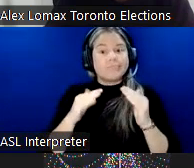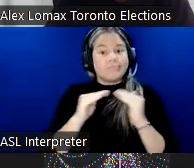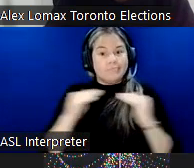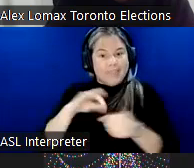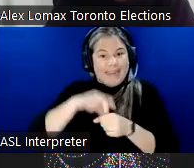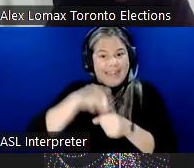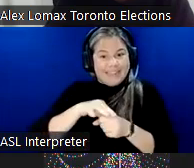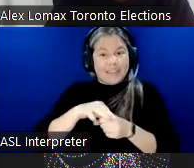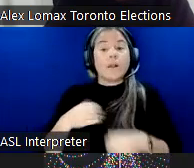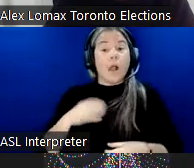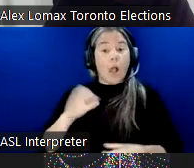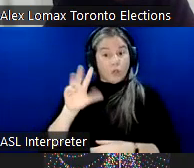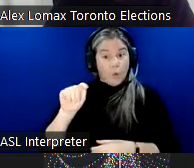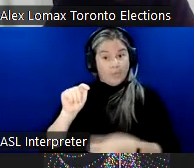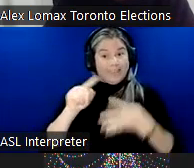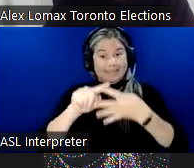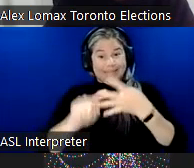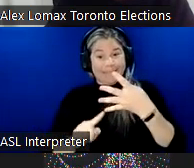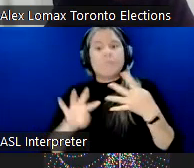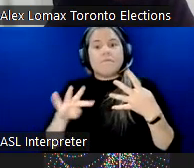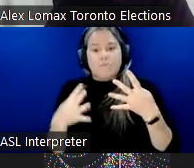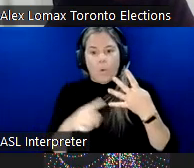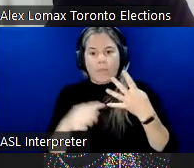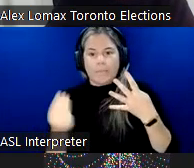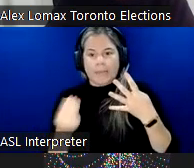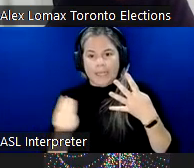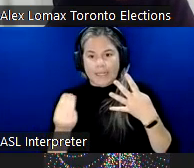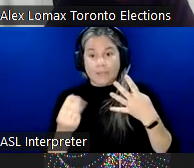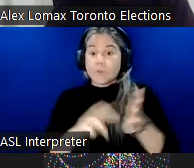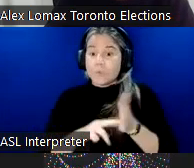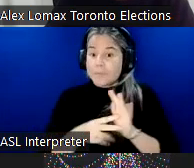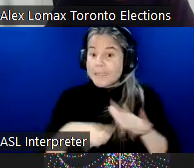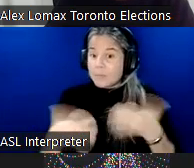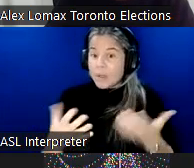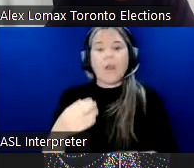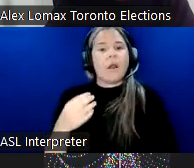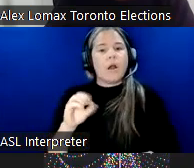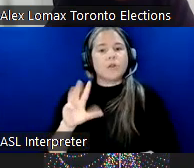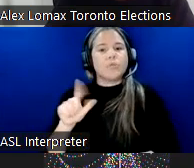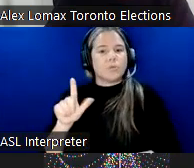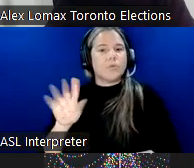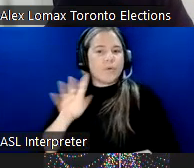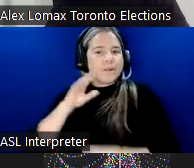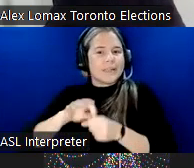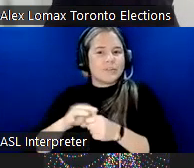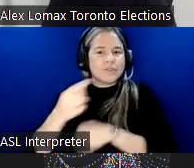4th Monday in October. So this year we'll be voting on October 24th. Okay, next slide, please.